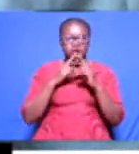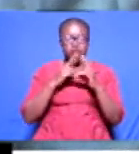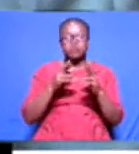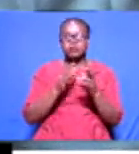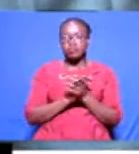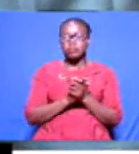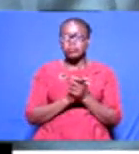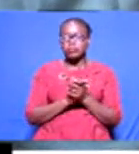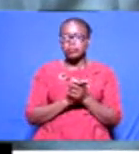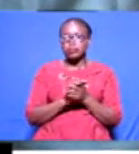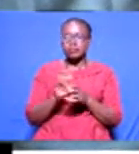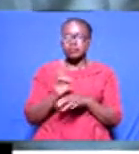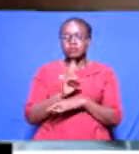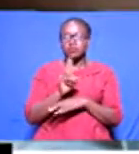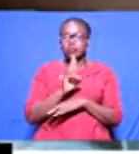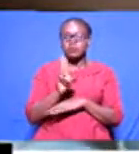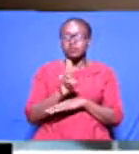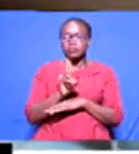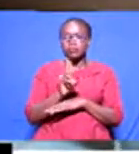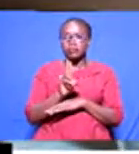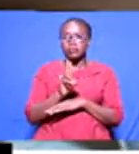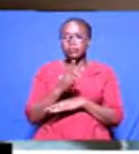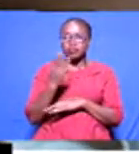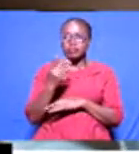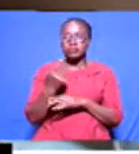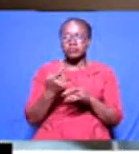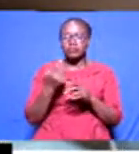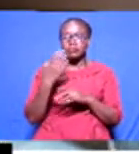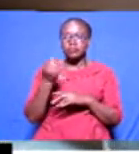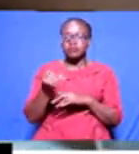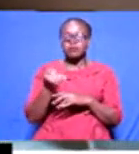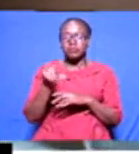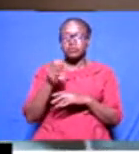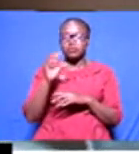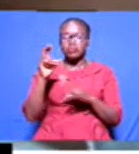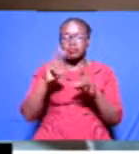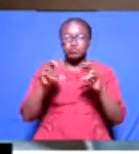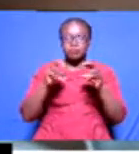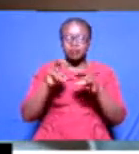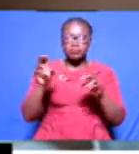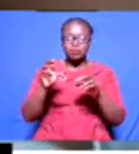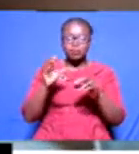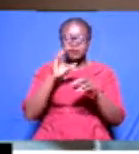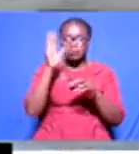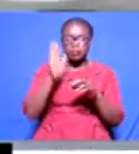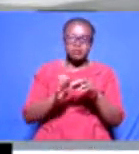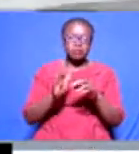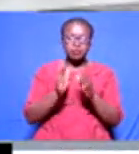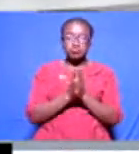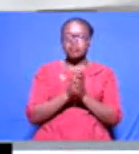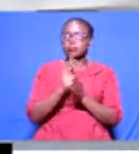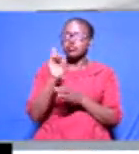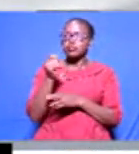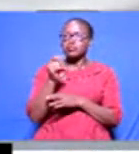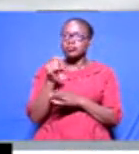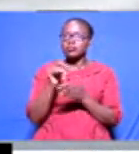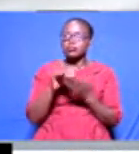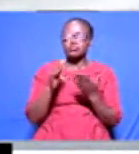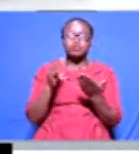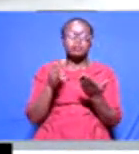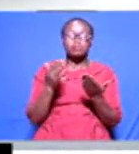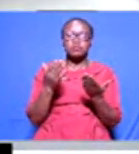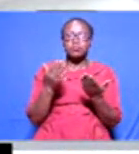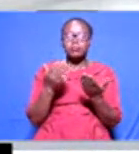on consumer spending revealed that 4 out of 5 surveyed consumers in Kenya are shopping more since the outbreak of the